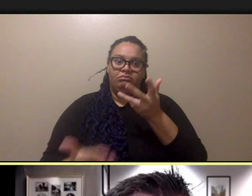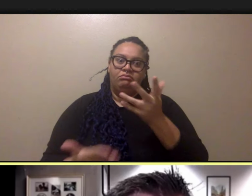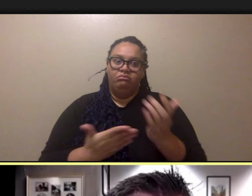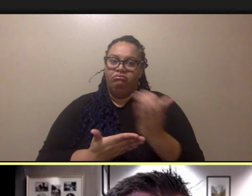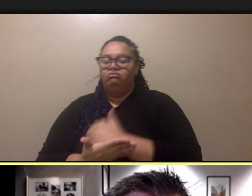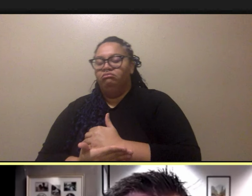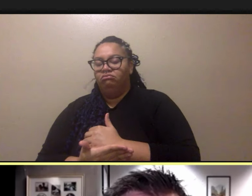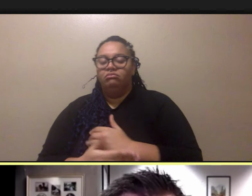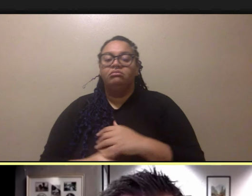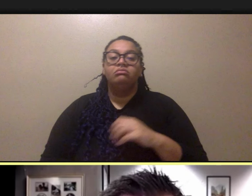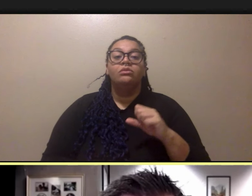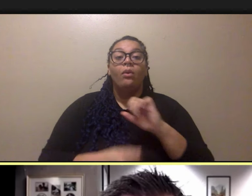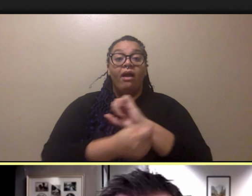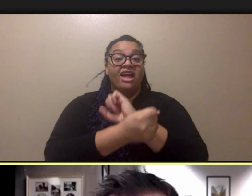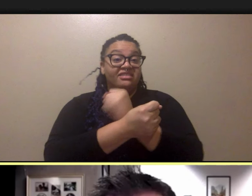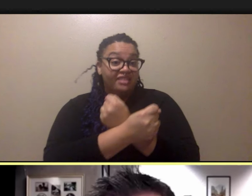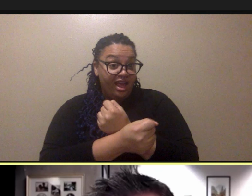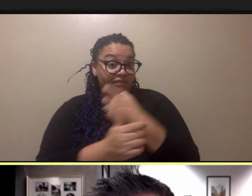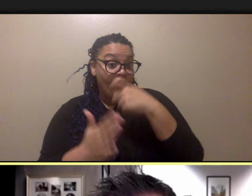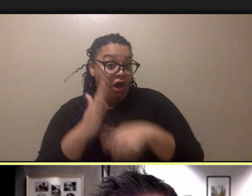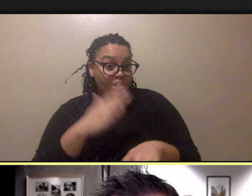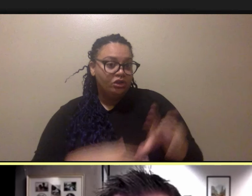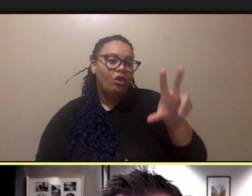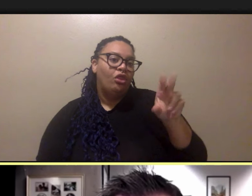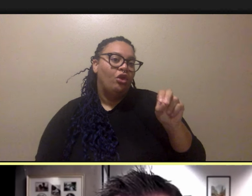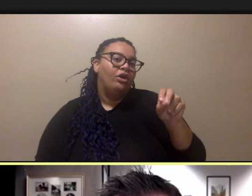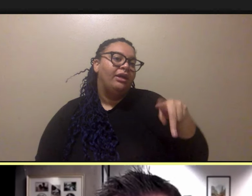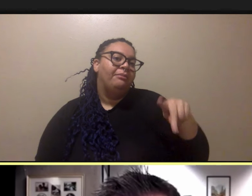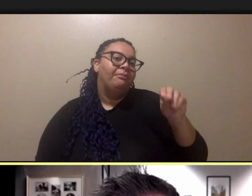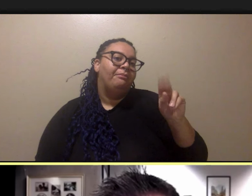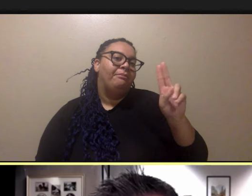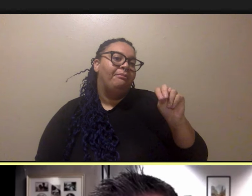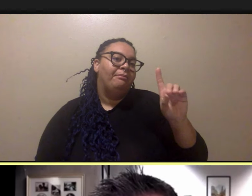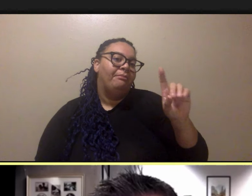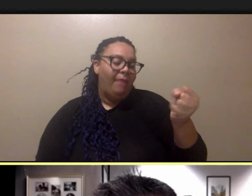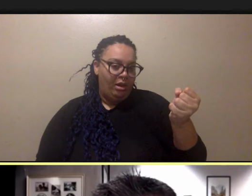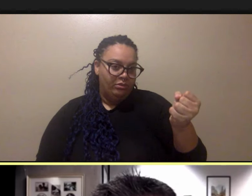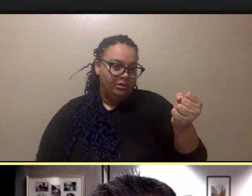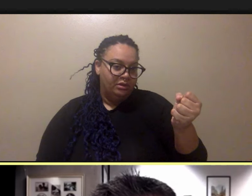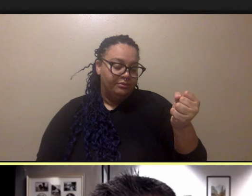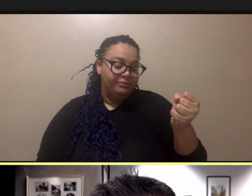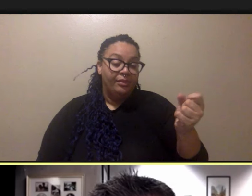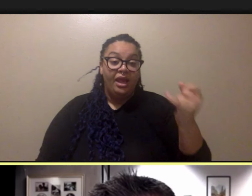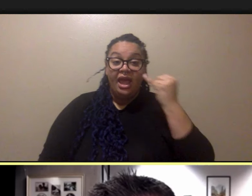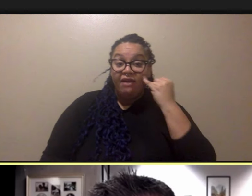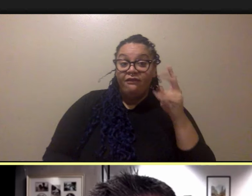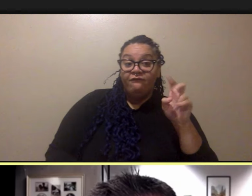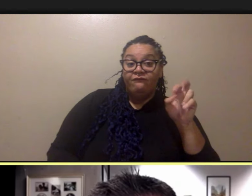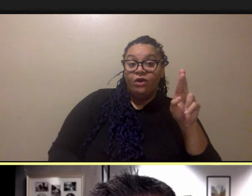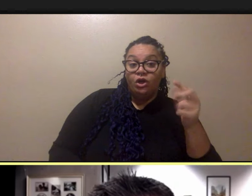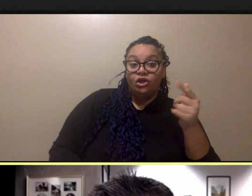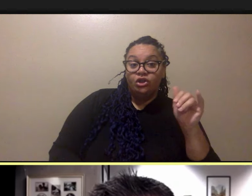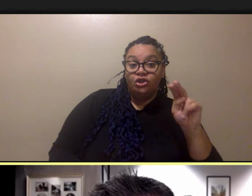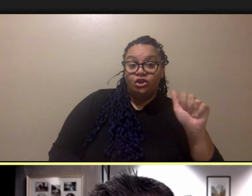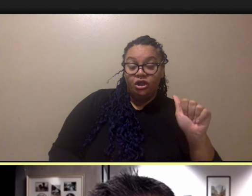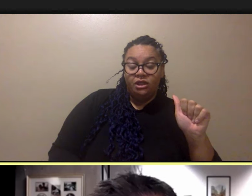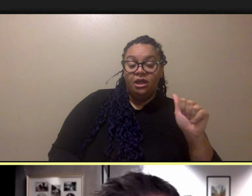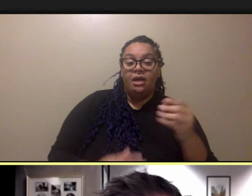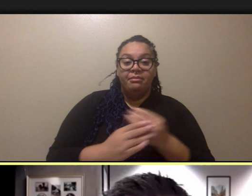would cost about 30 pounds. So we're talking, if a Virginia planter that was starting to make money off